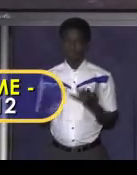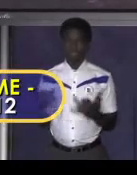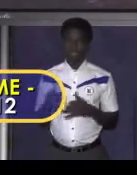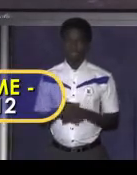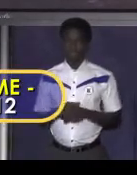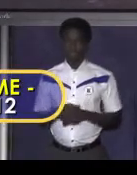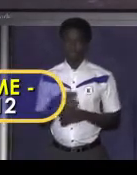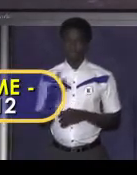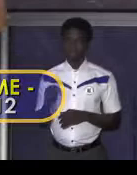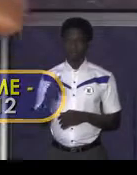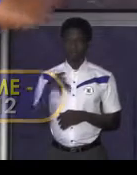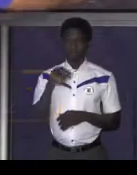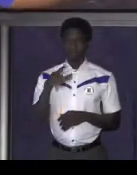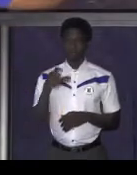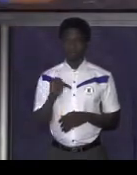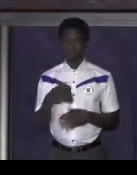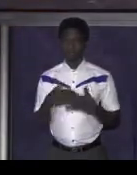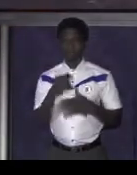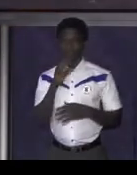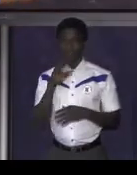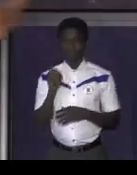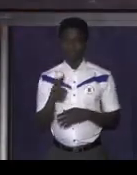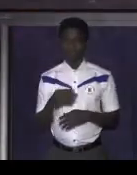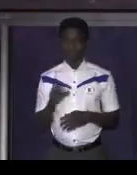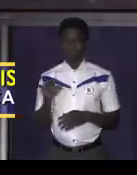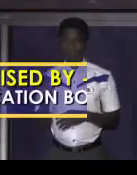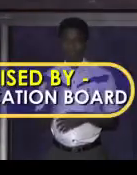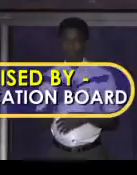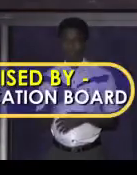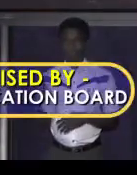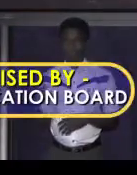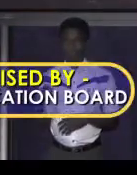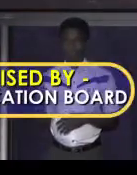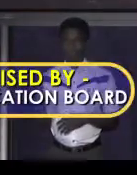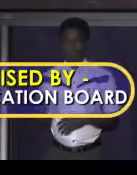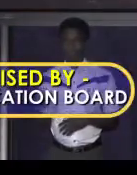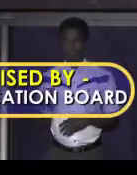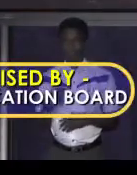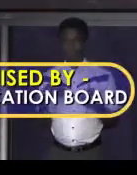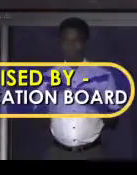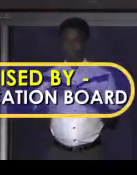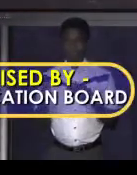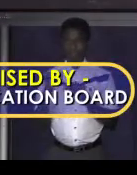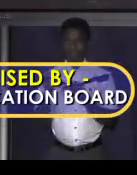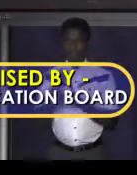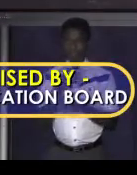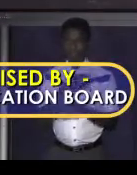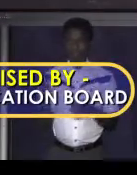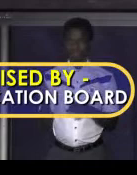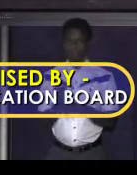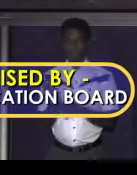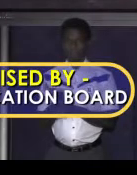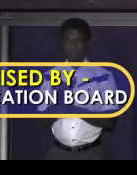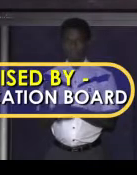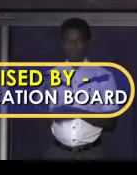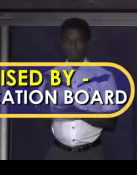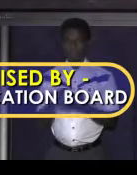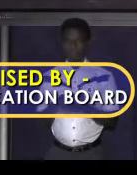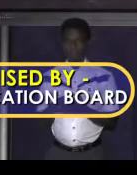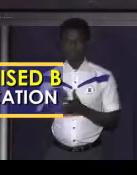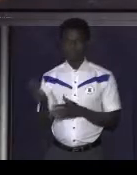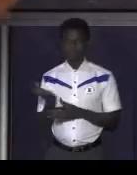Now, the parallel sides are 12 centimeters and 10 centimeters. We have to add them and take half of it. That is half